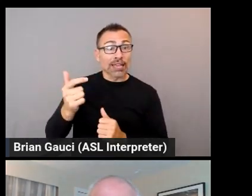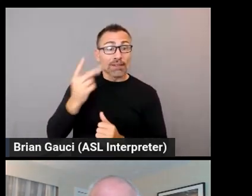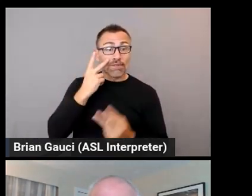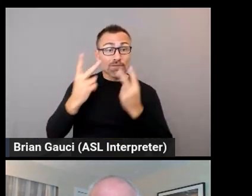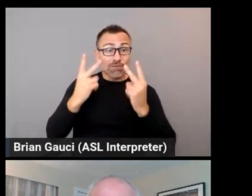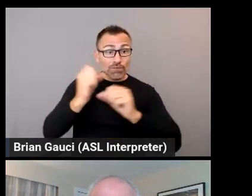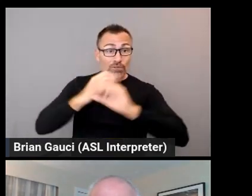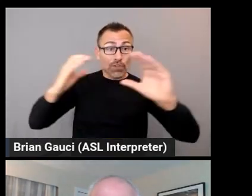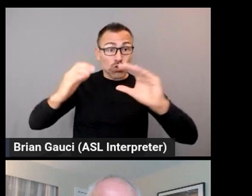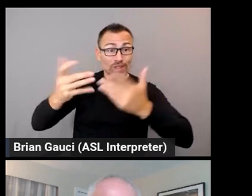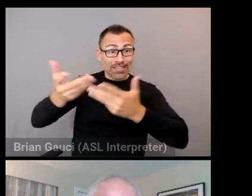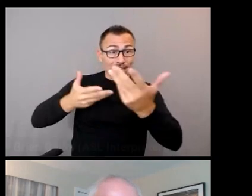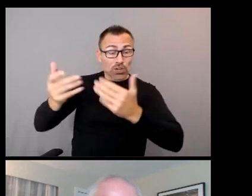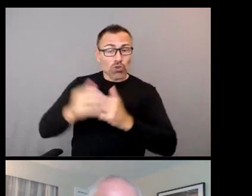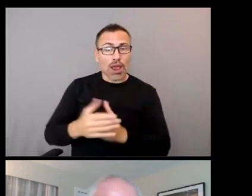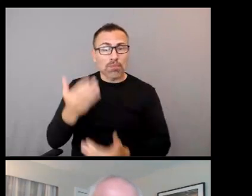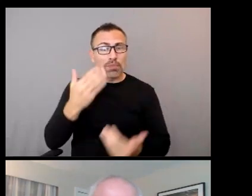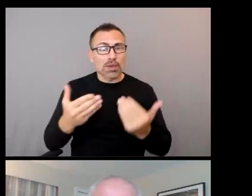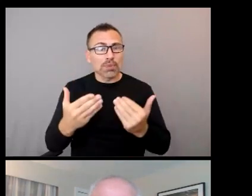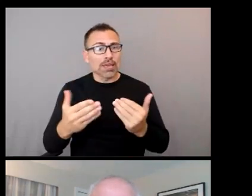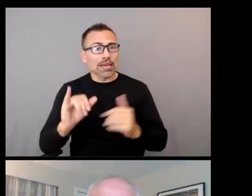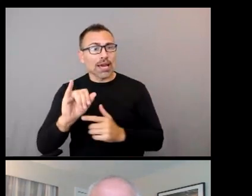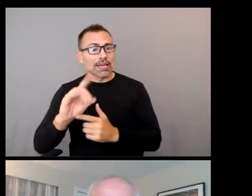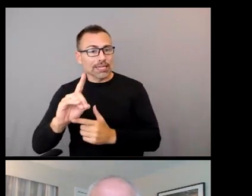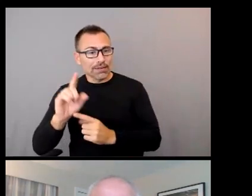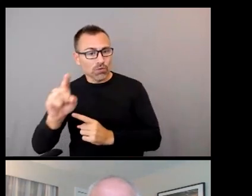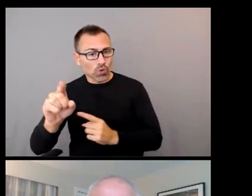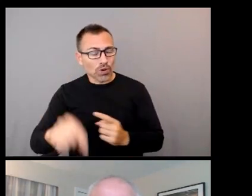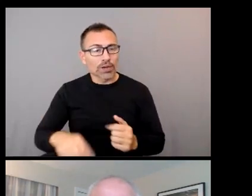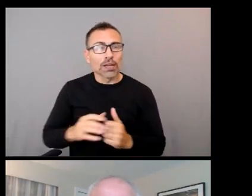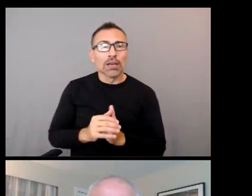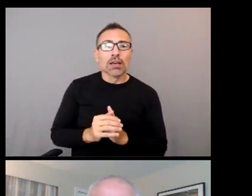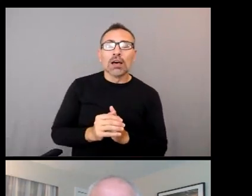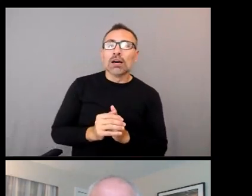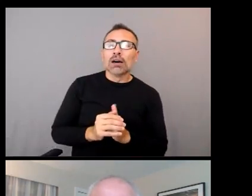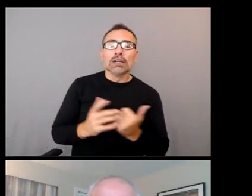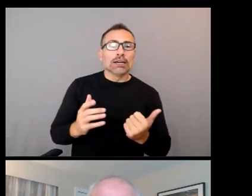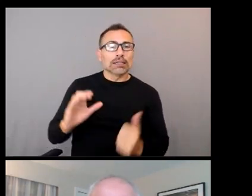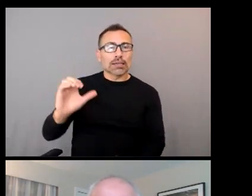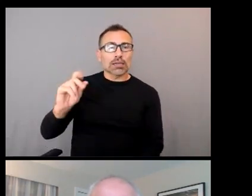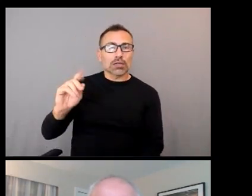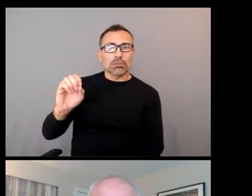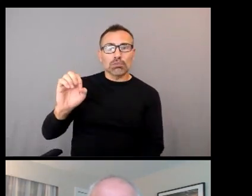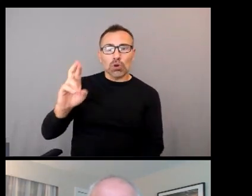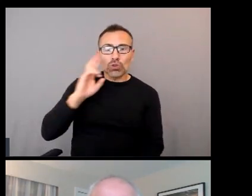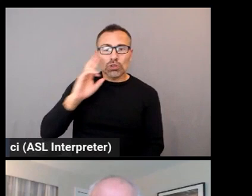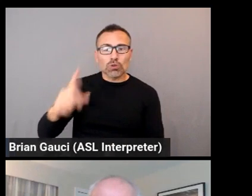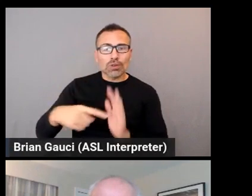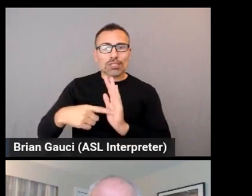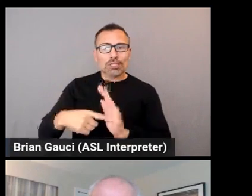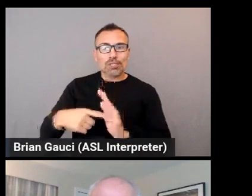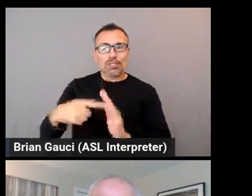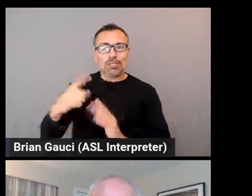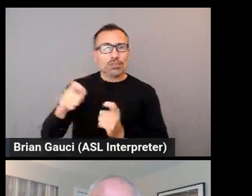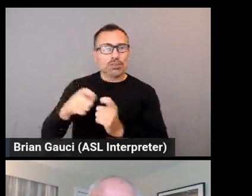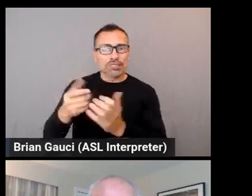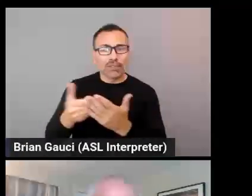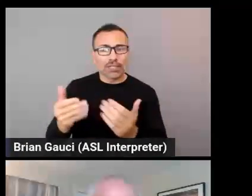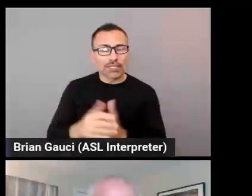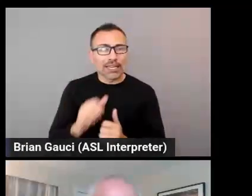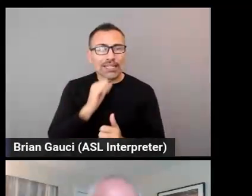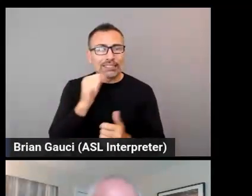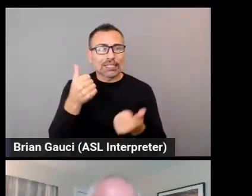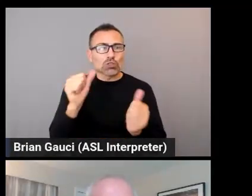So obviously a logical ID for my bucket, and then Composer's exposing certain things that you can tune. It's not trying to give you all the